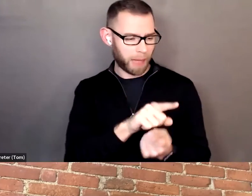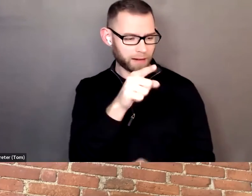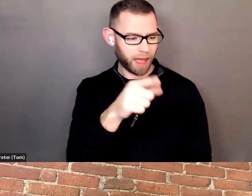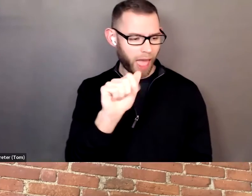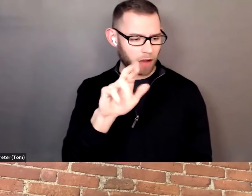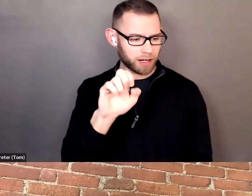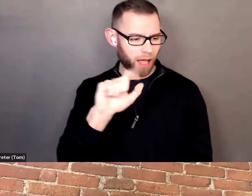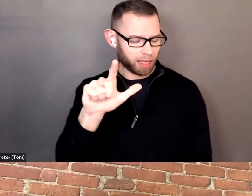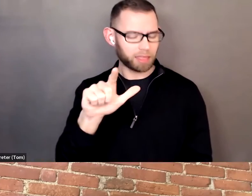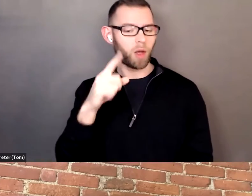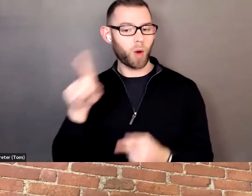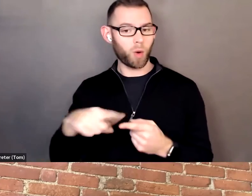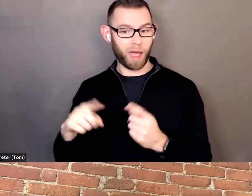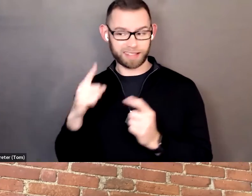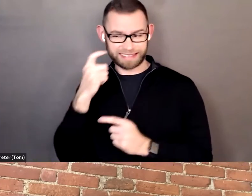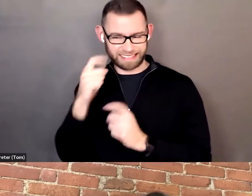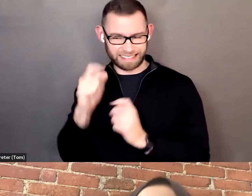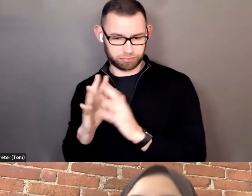will be talking about